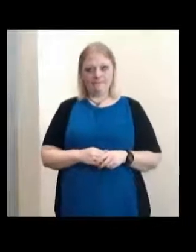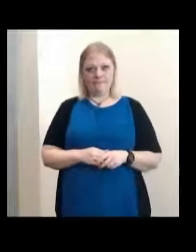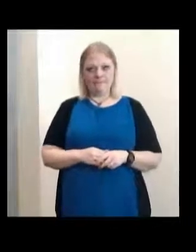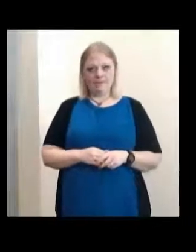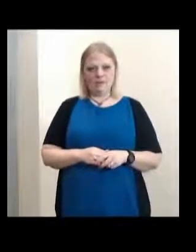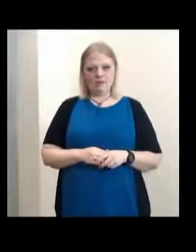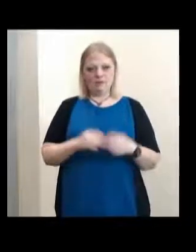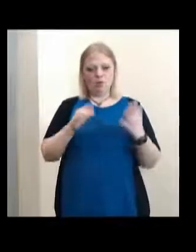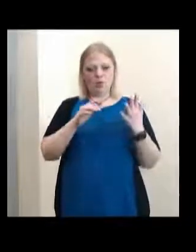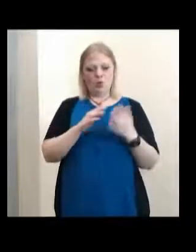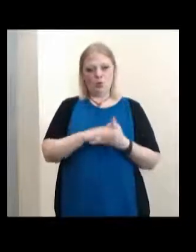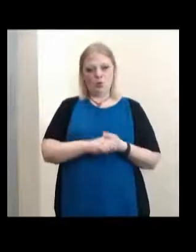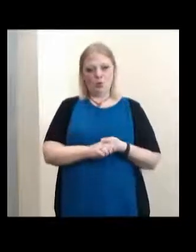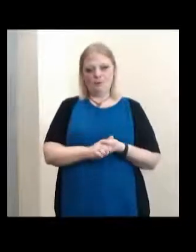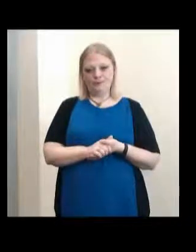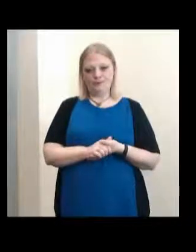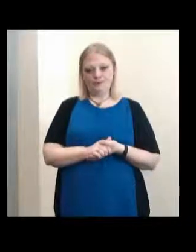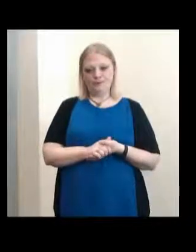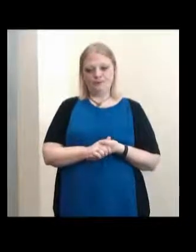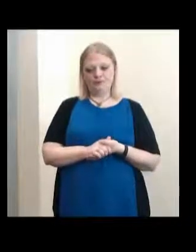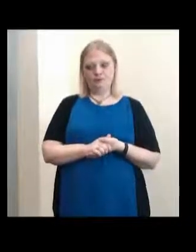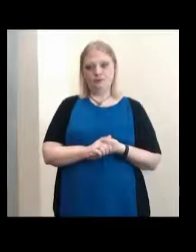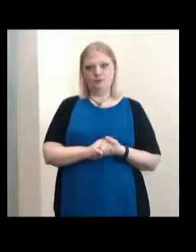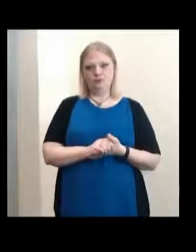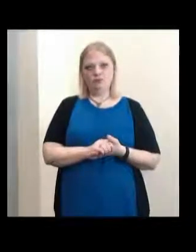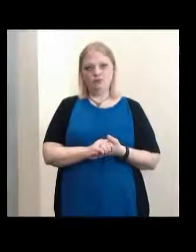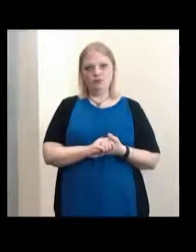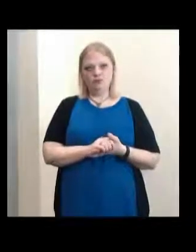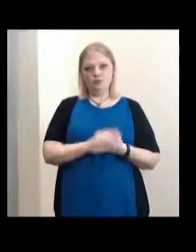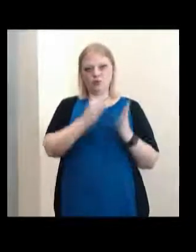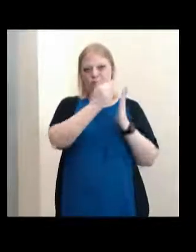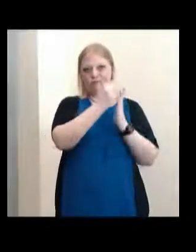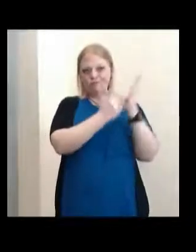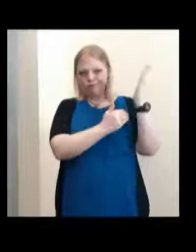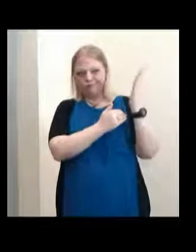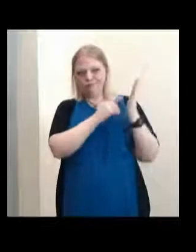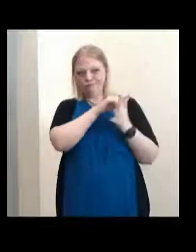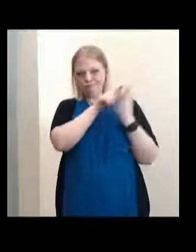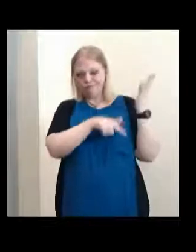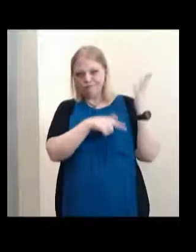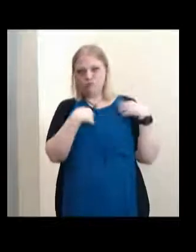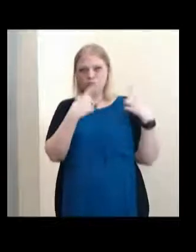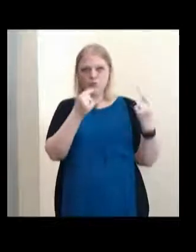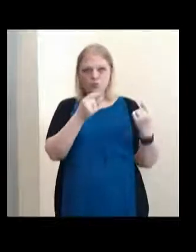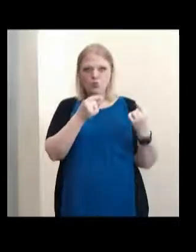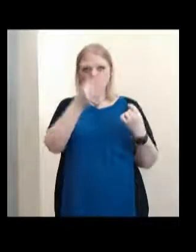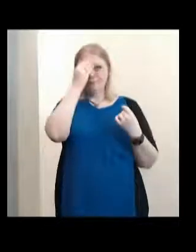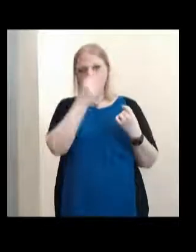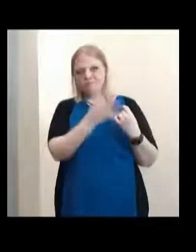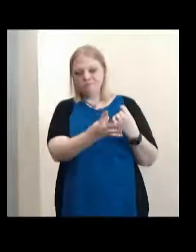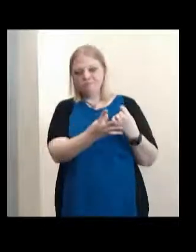Things that we are doing as far as notifying patients